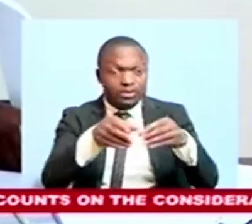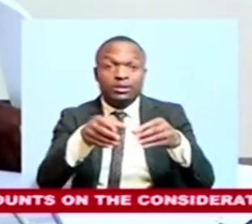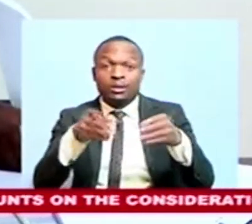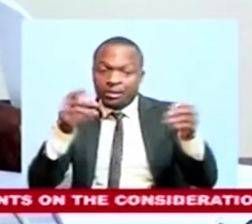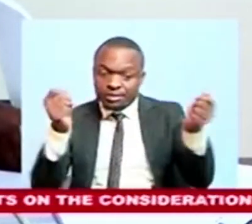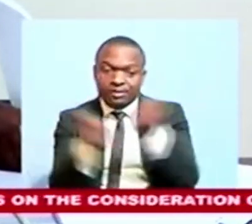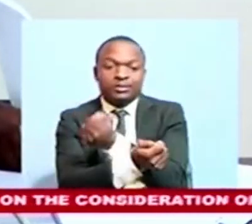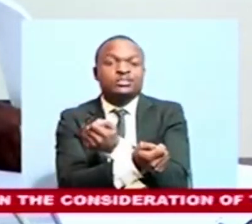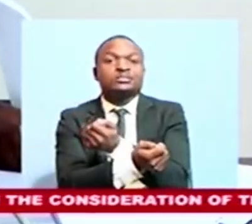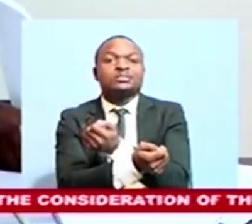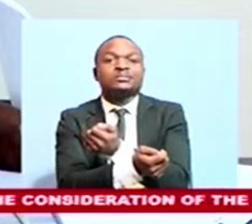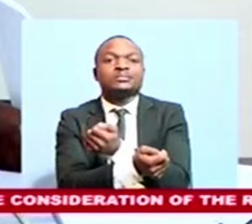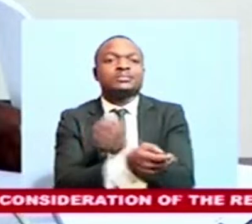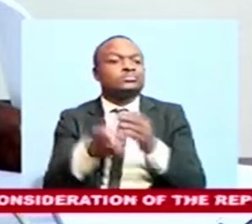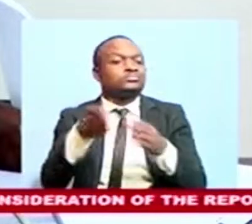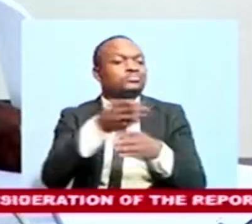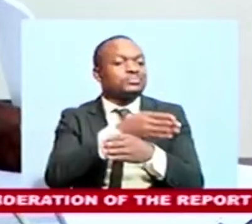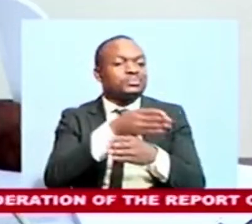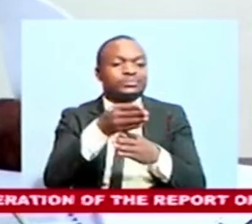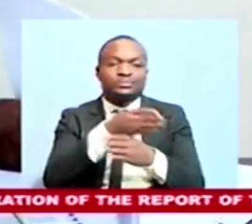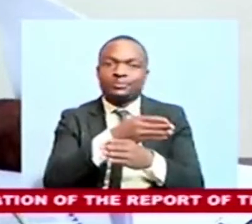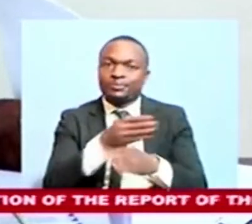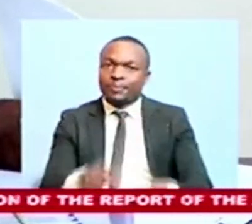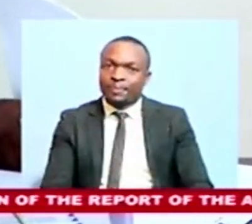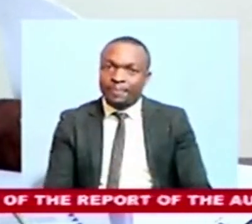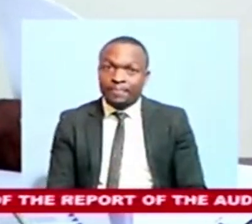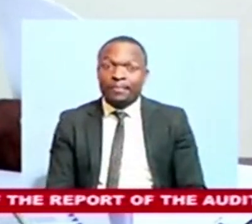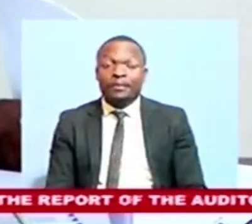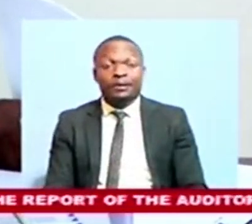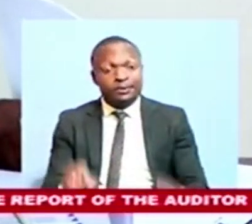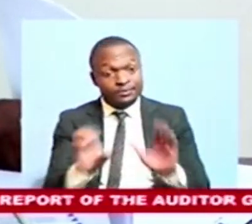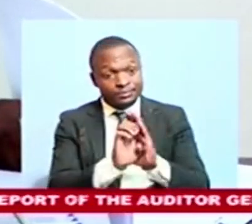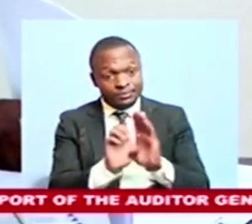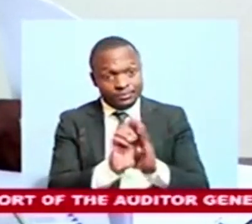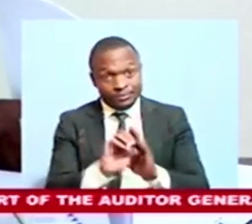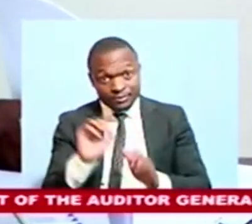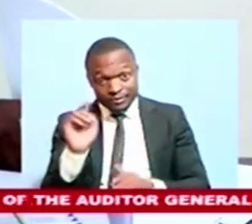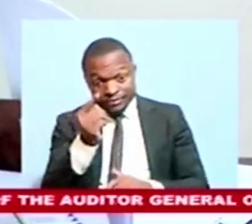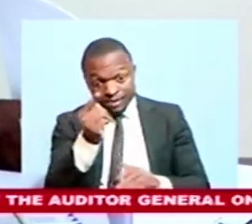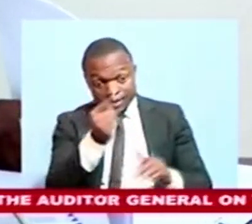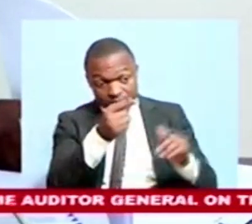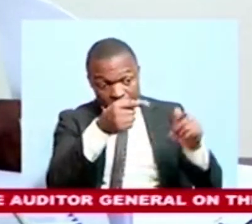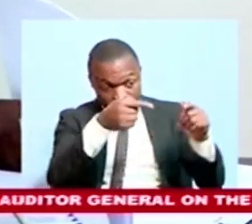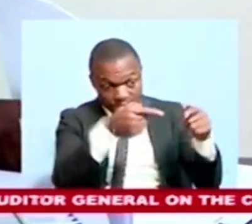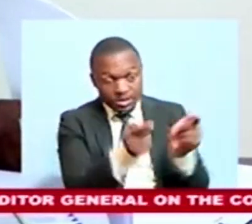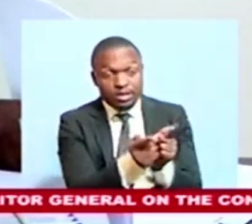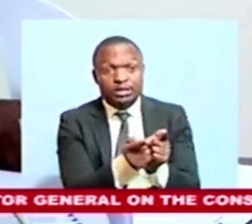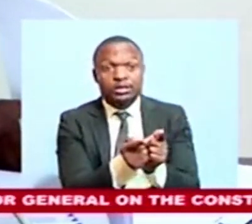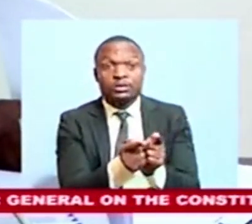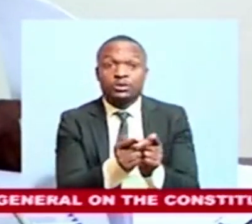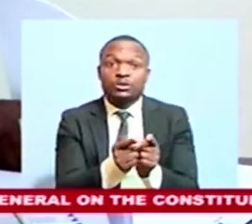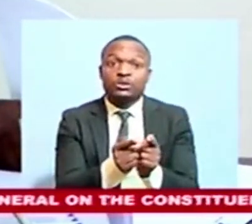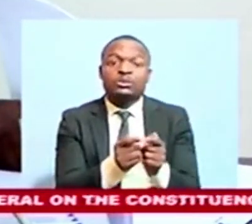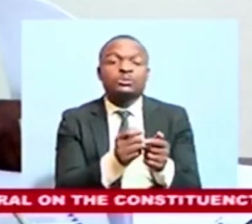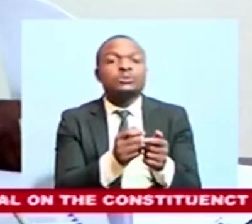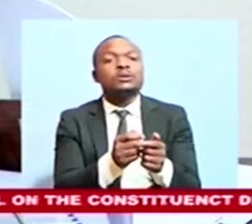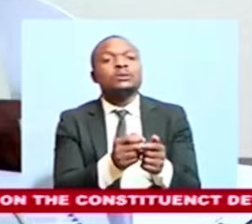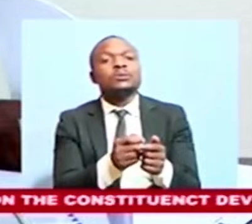the scope of business. I take an example of just the first club, Tutemwane Women's